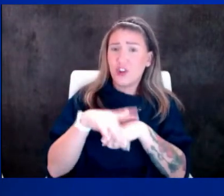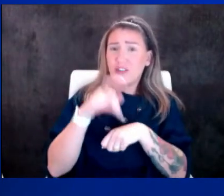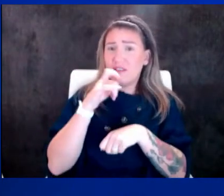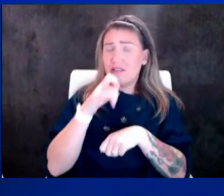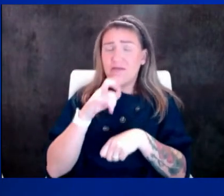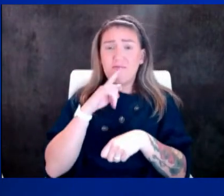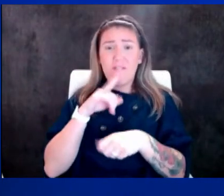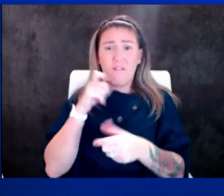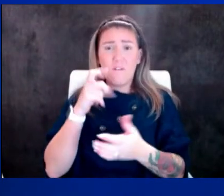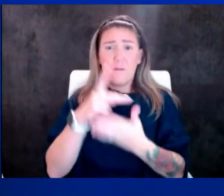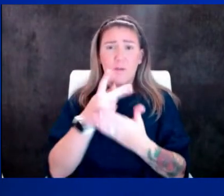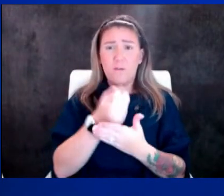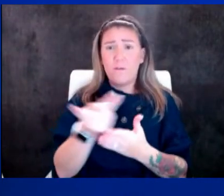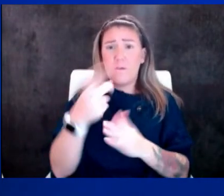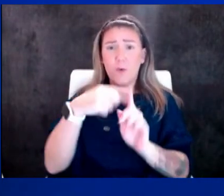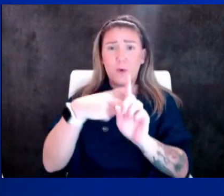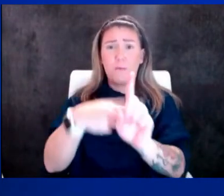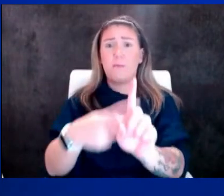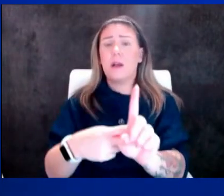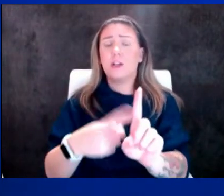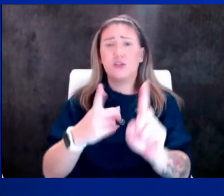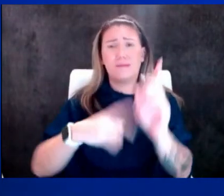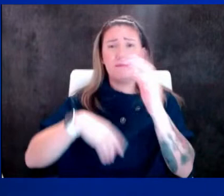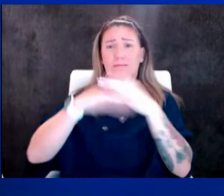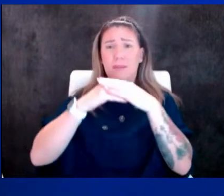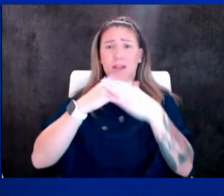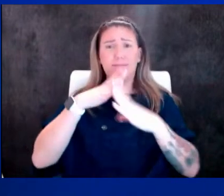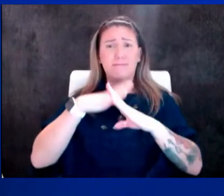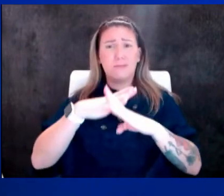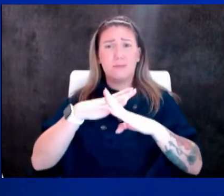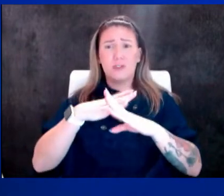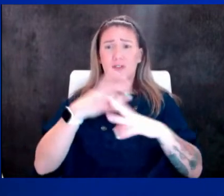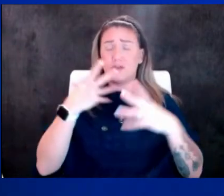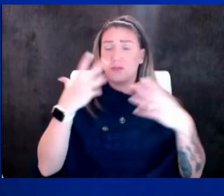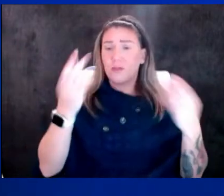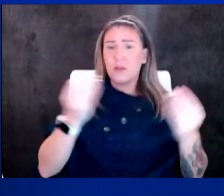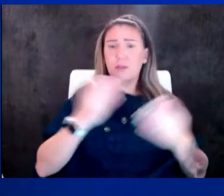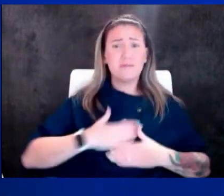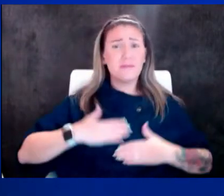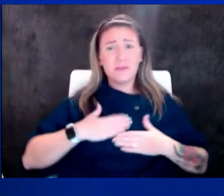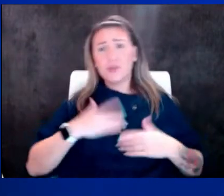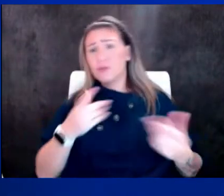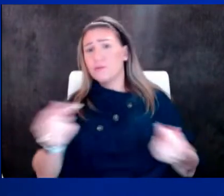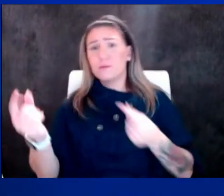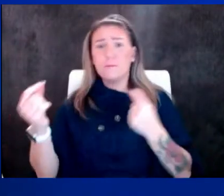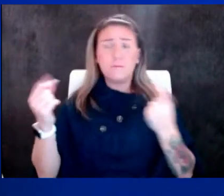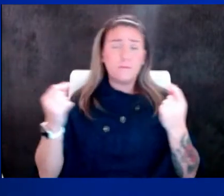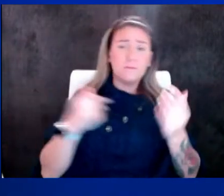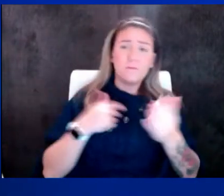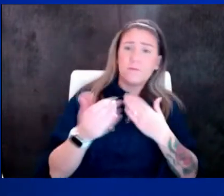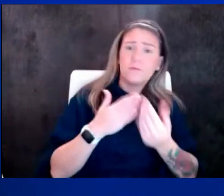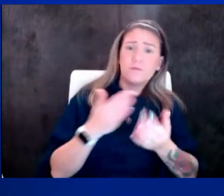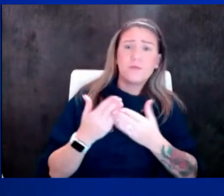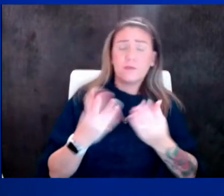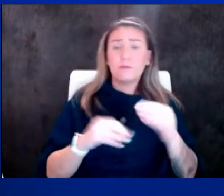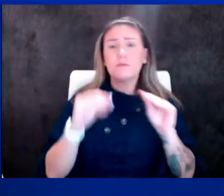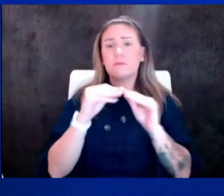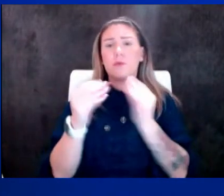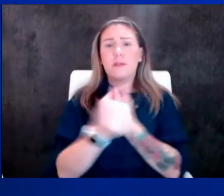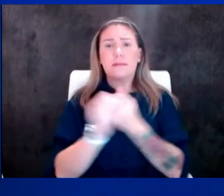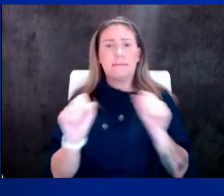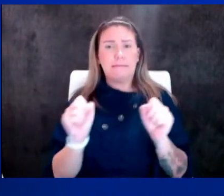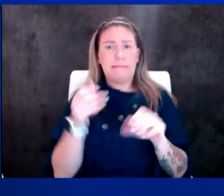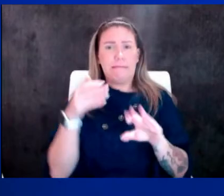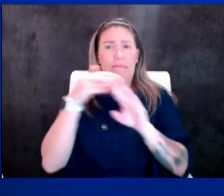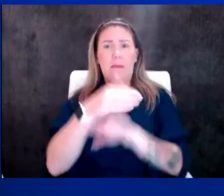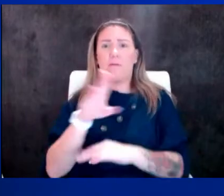so, really, you have maximal protection. Go out and do whatever you were going to do that you thought you would be more safe after the booster. You're plenty safe right